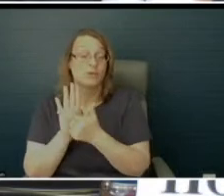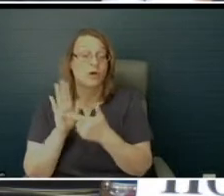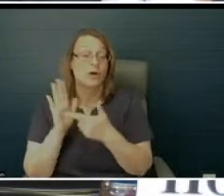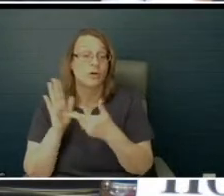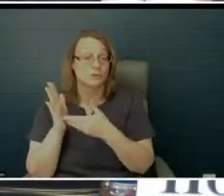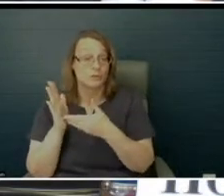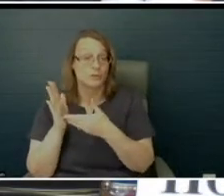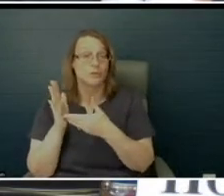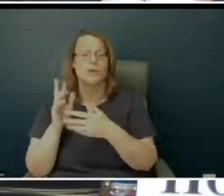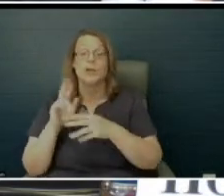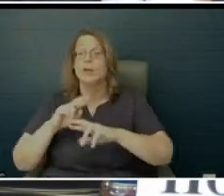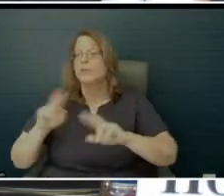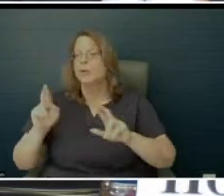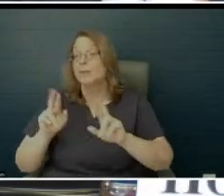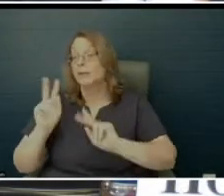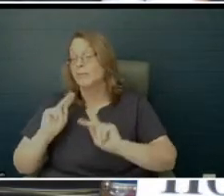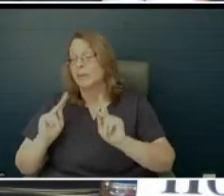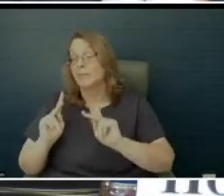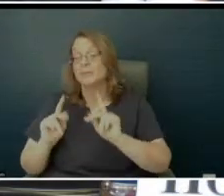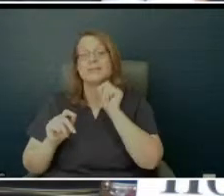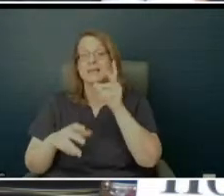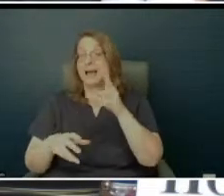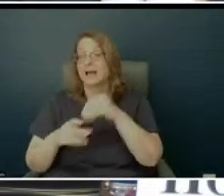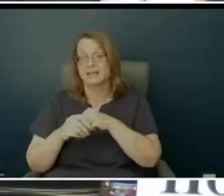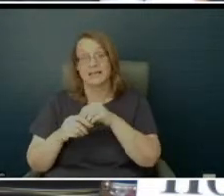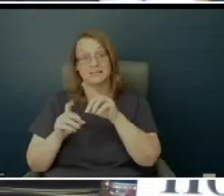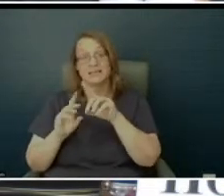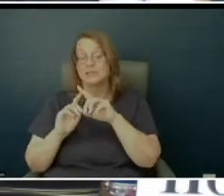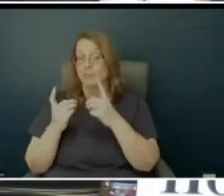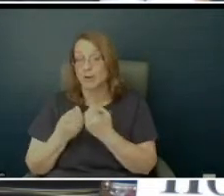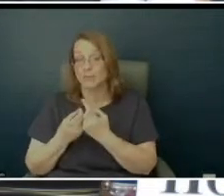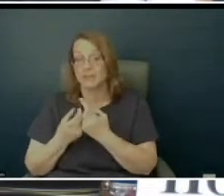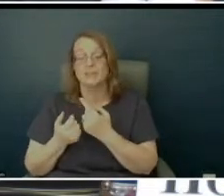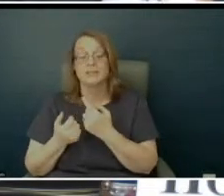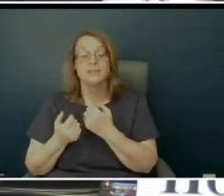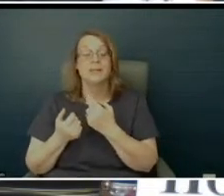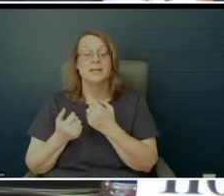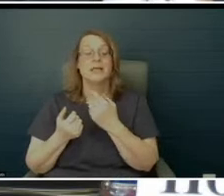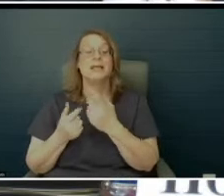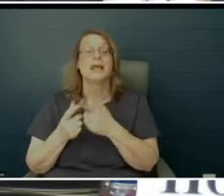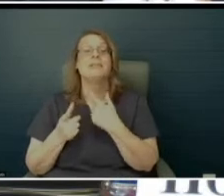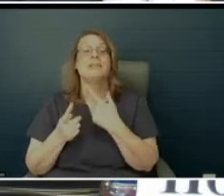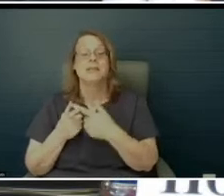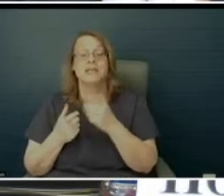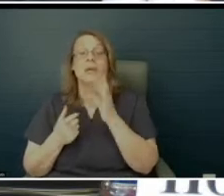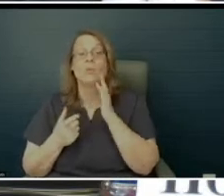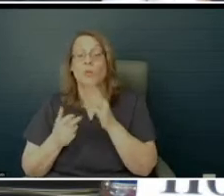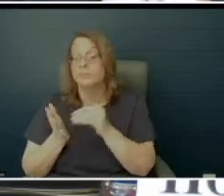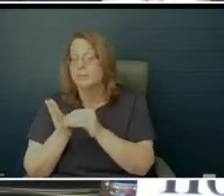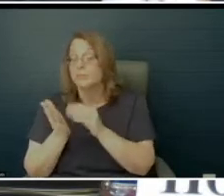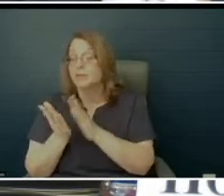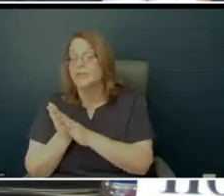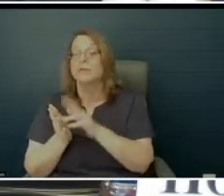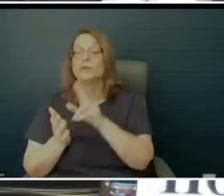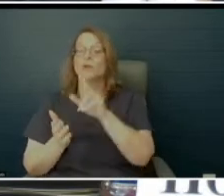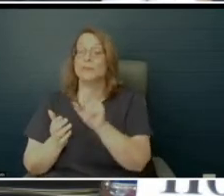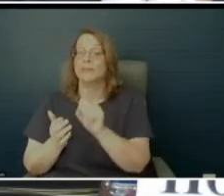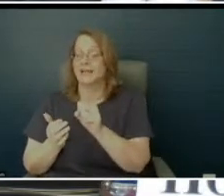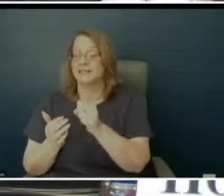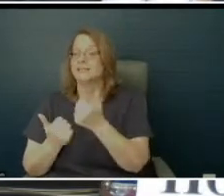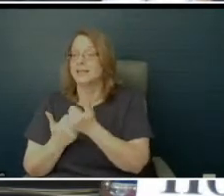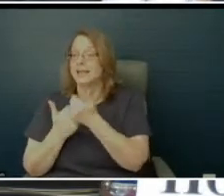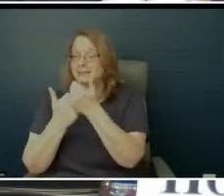prepared by people outside the department. It would be styled as brought by the United States and by the acting Solicitor General as an